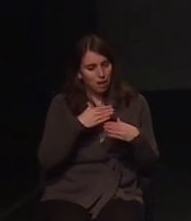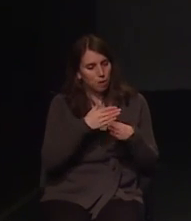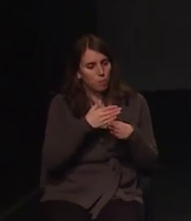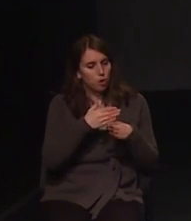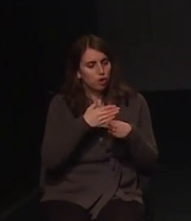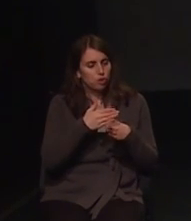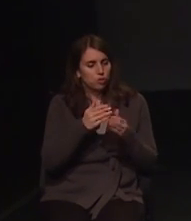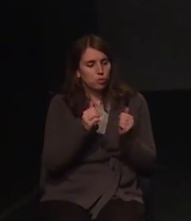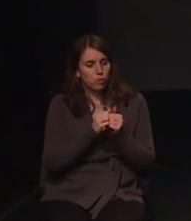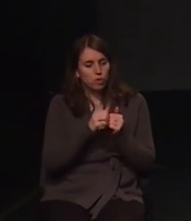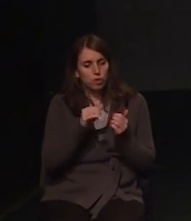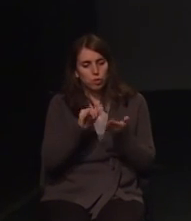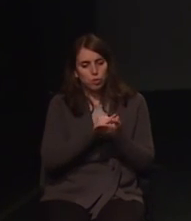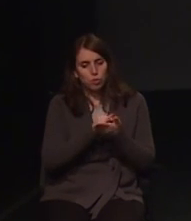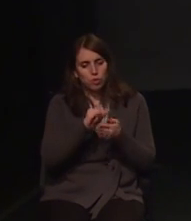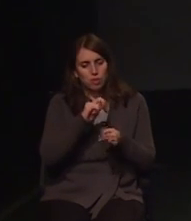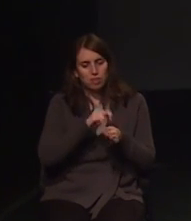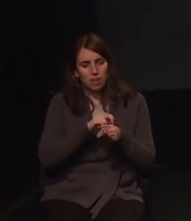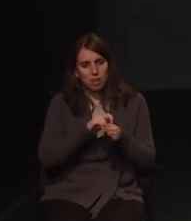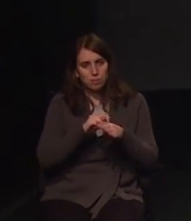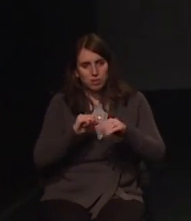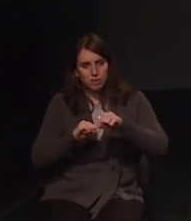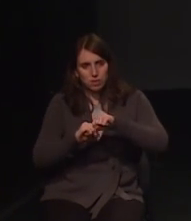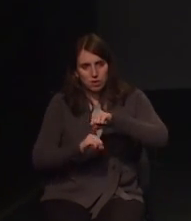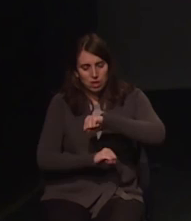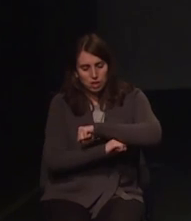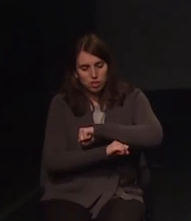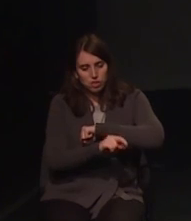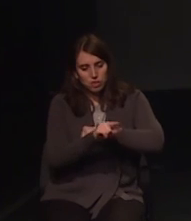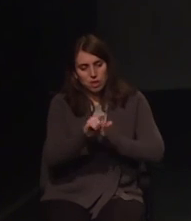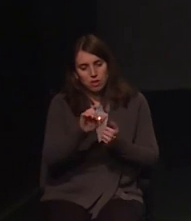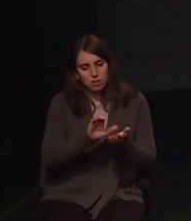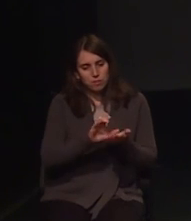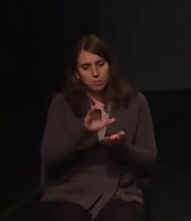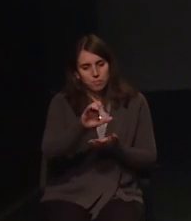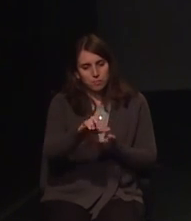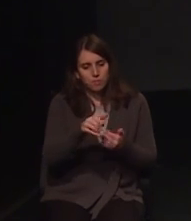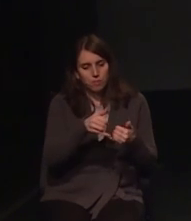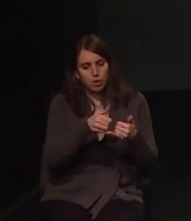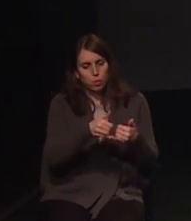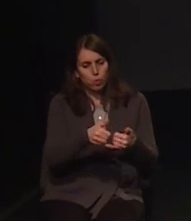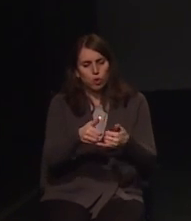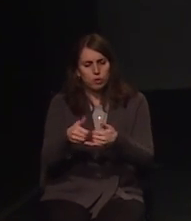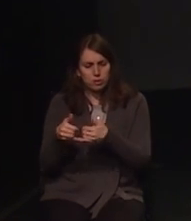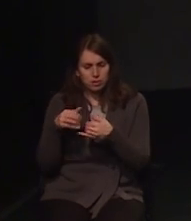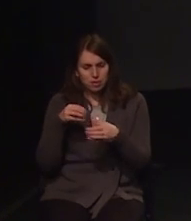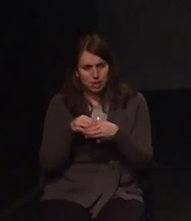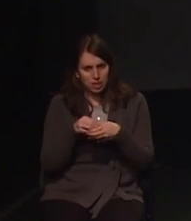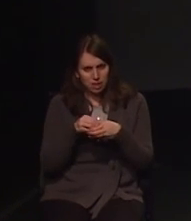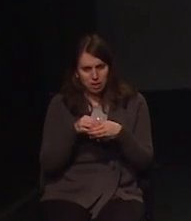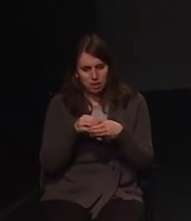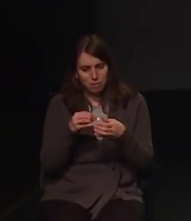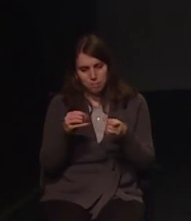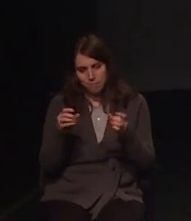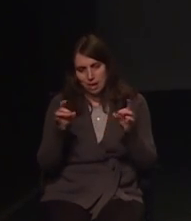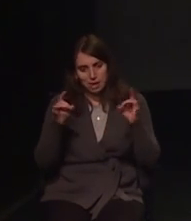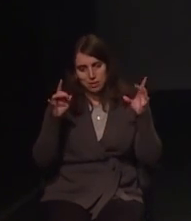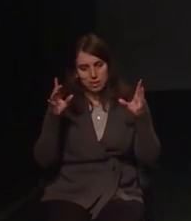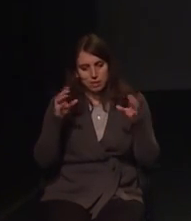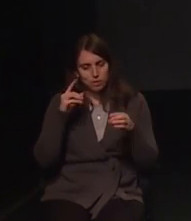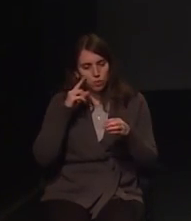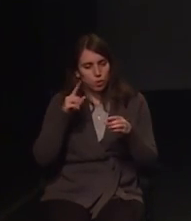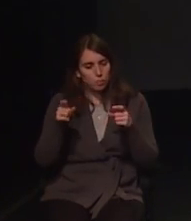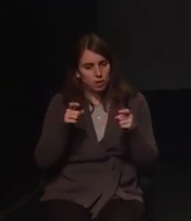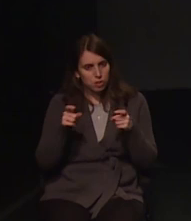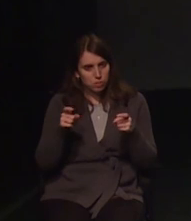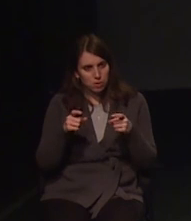and they awarded the Nonprofit Excellence Awards in Management. Now it is funded by the Clark Foundation and the New York